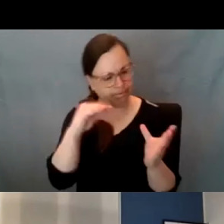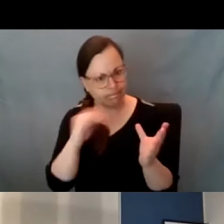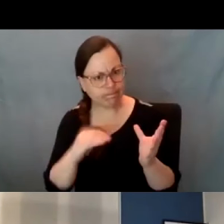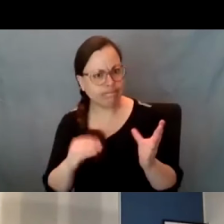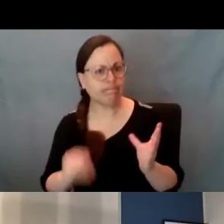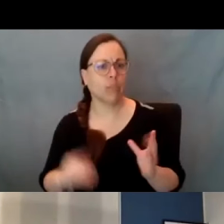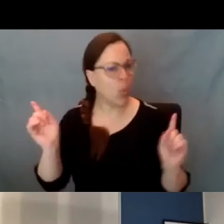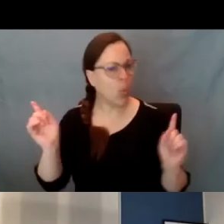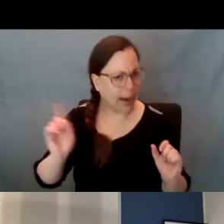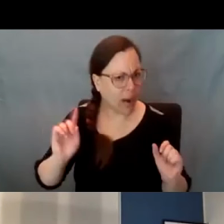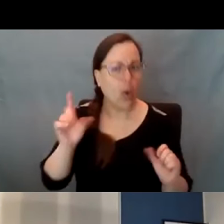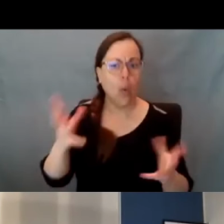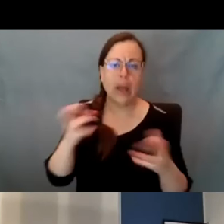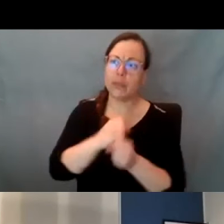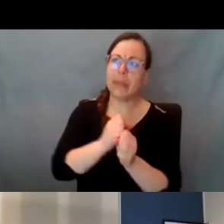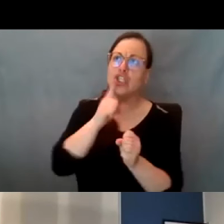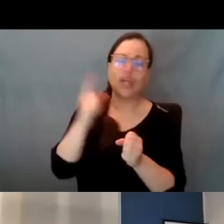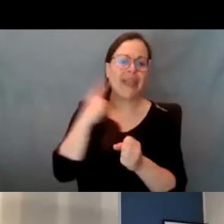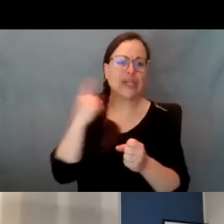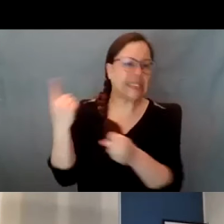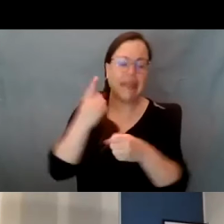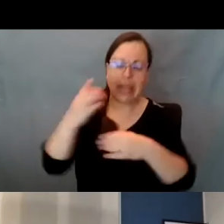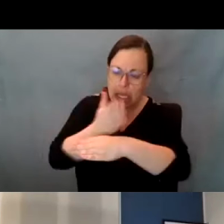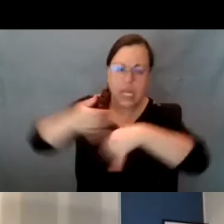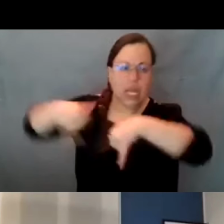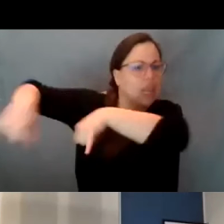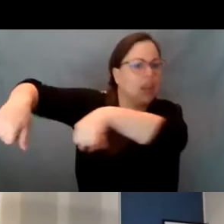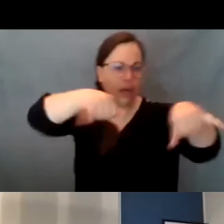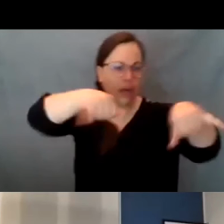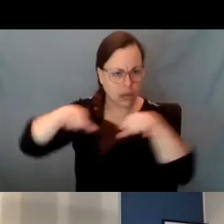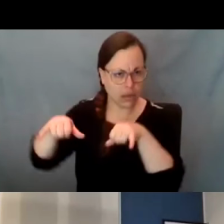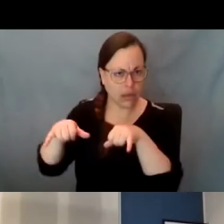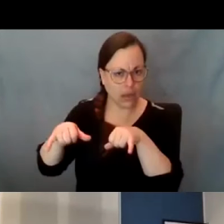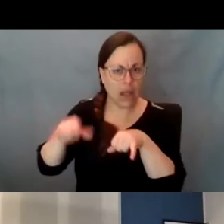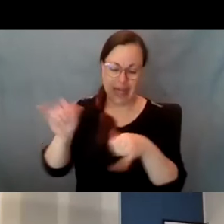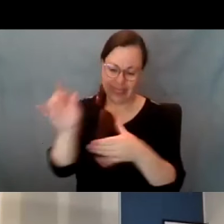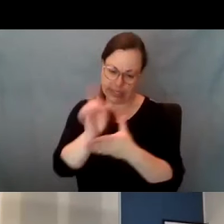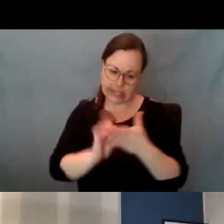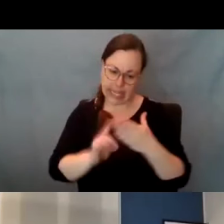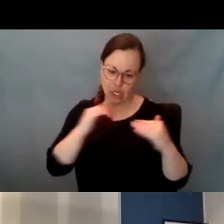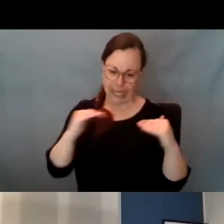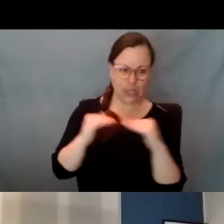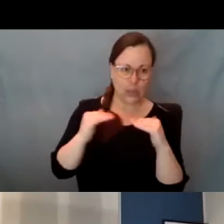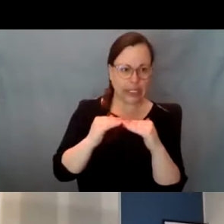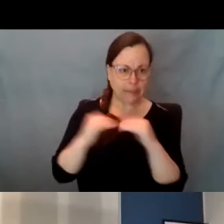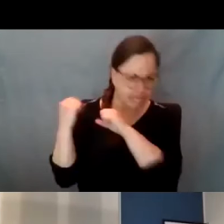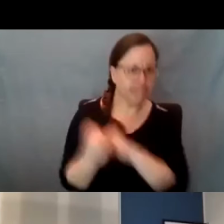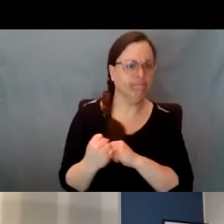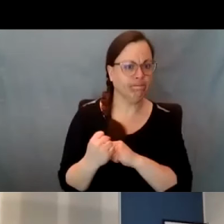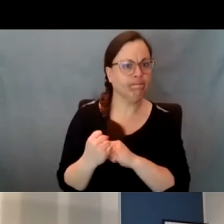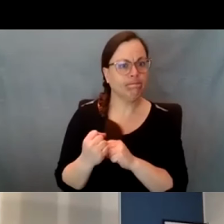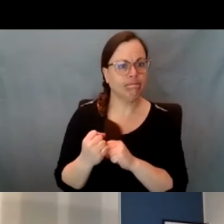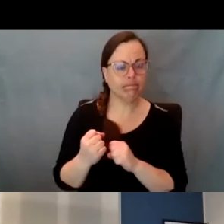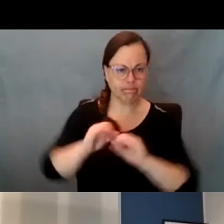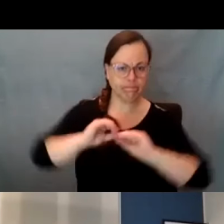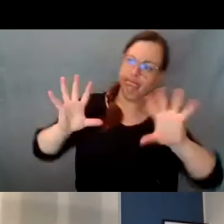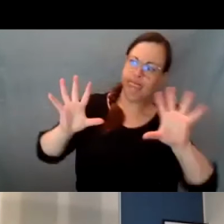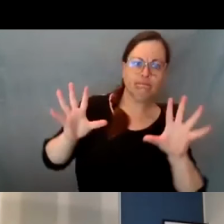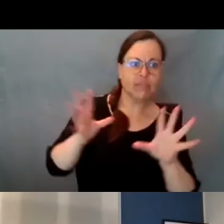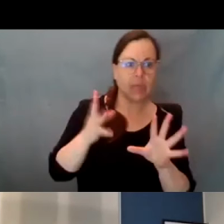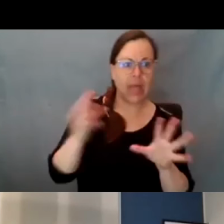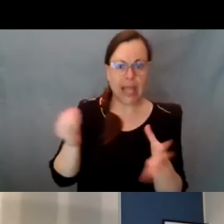that there is some commonalities in these ideas, that the designs are equally robust, that the data they are going to generate can